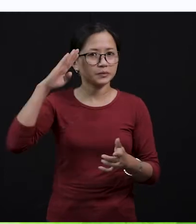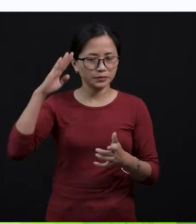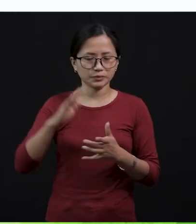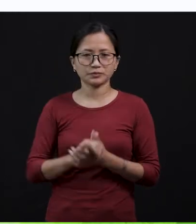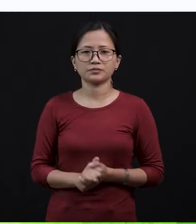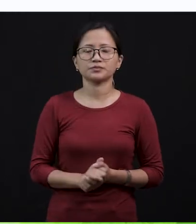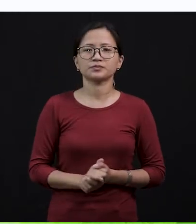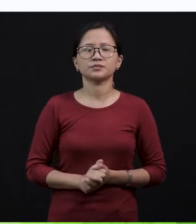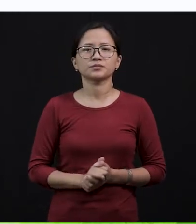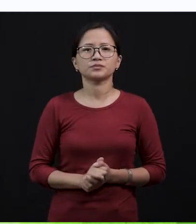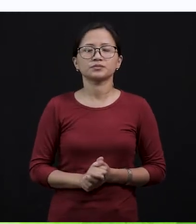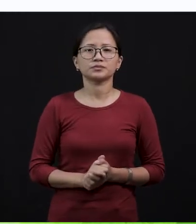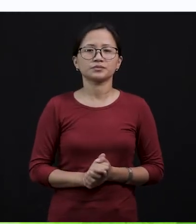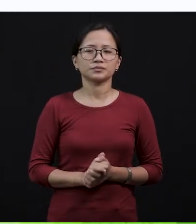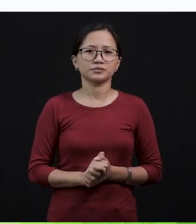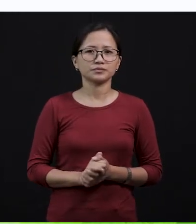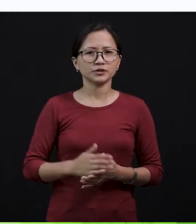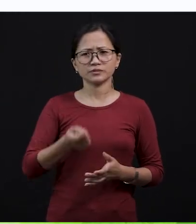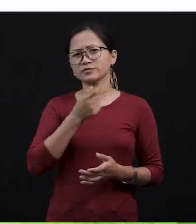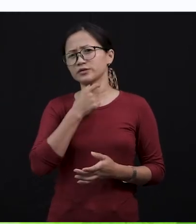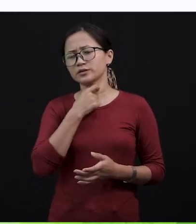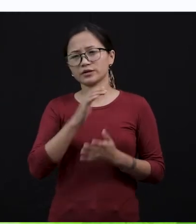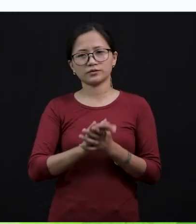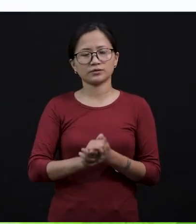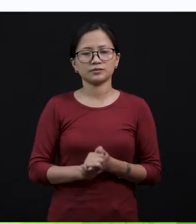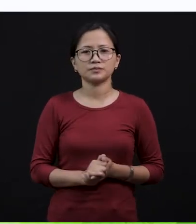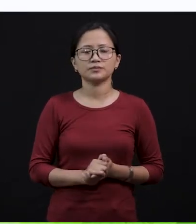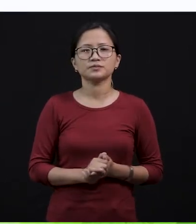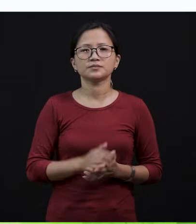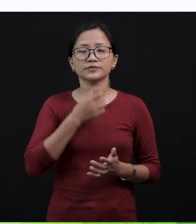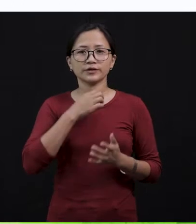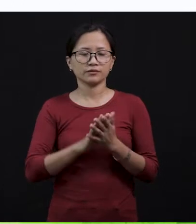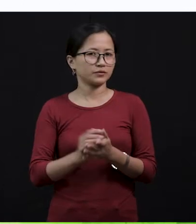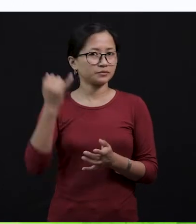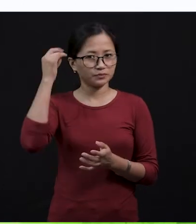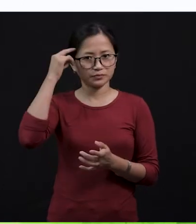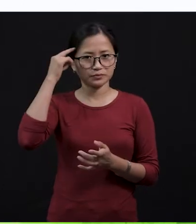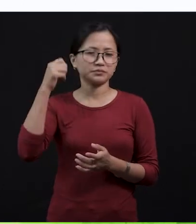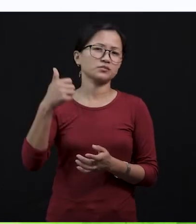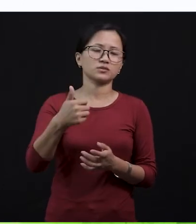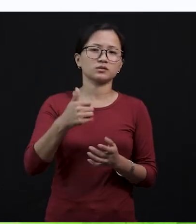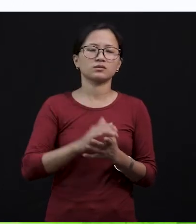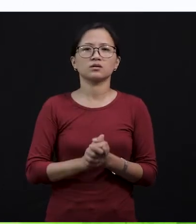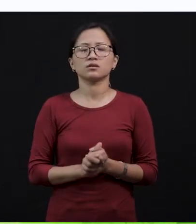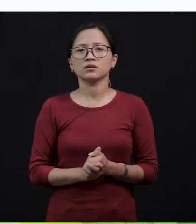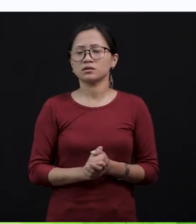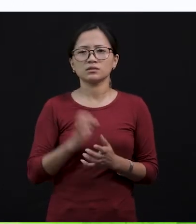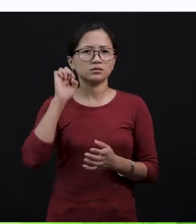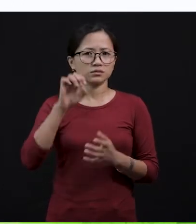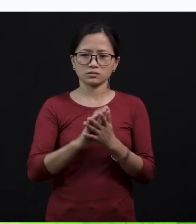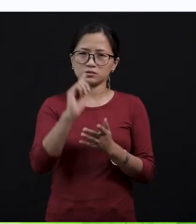that is our Macavity. He must be very clever and also very intelligent. He is